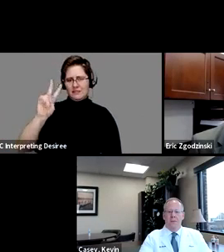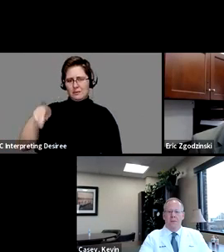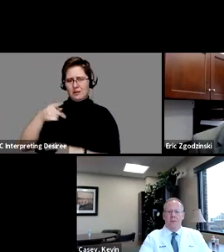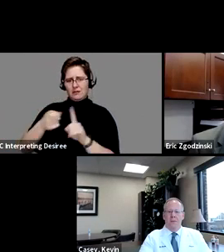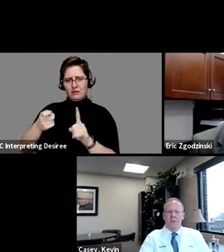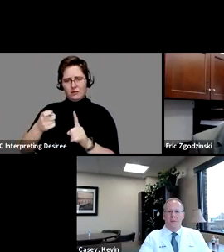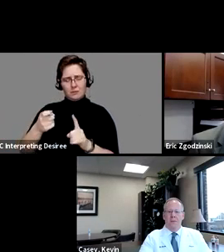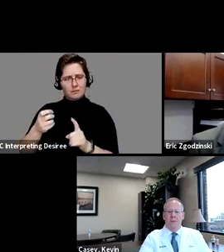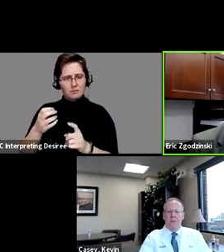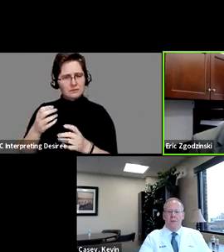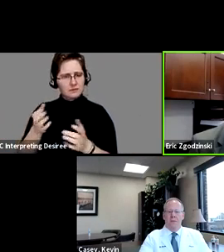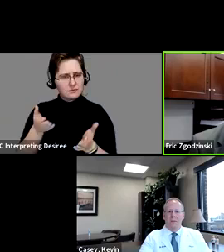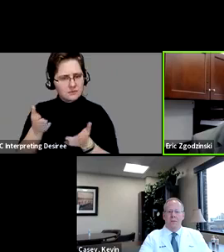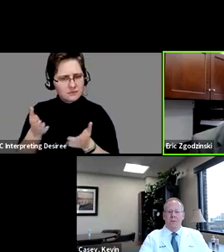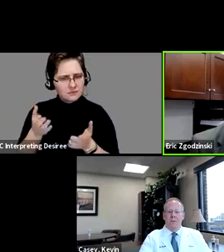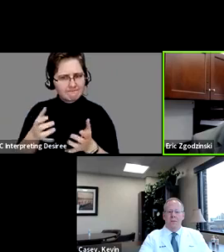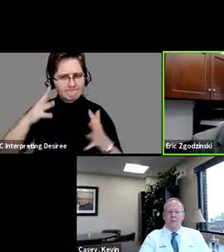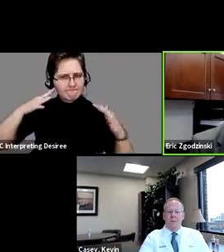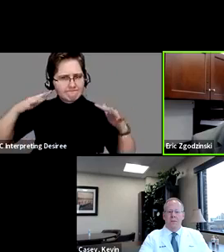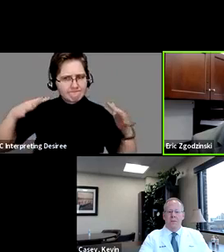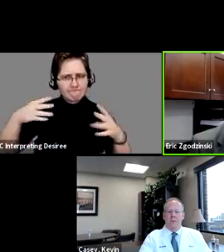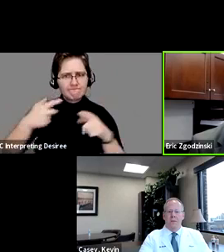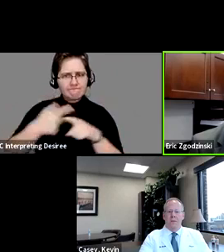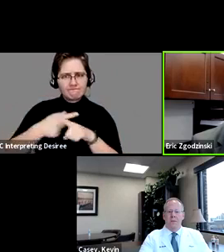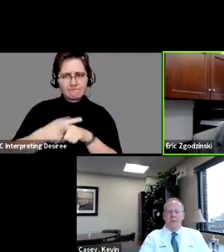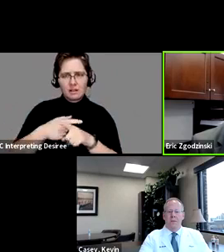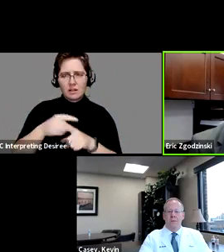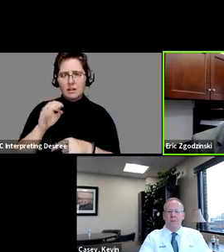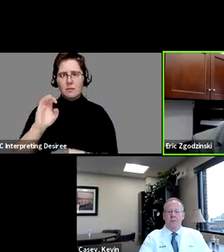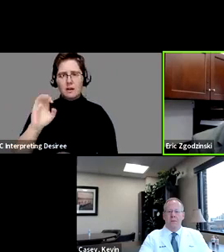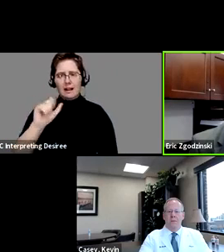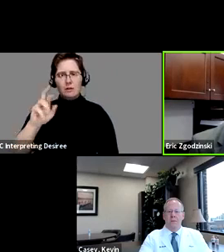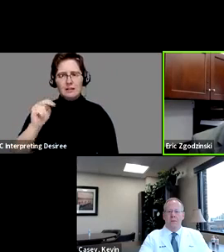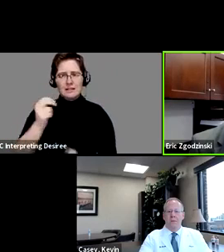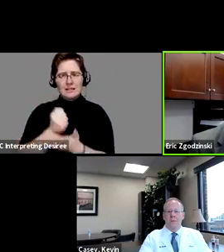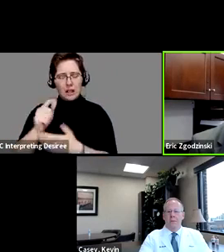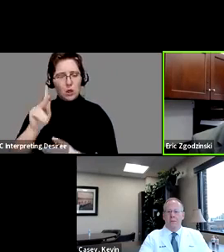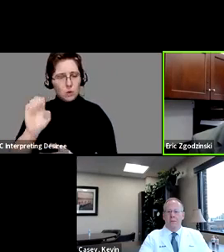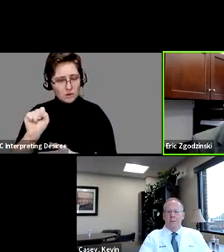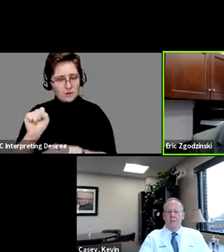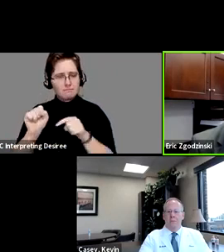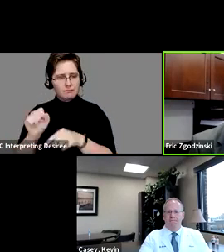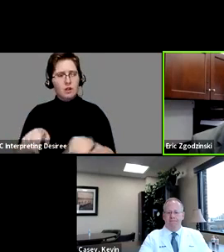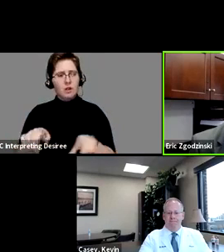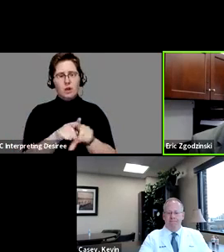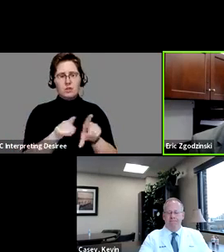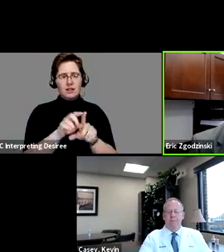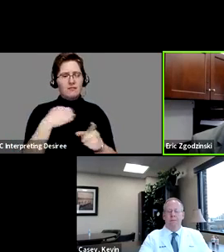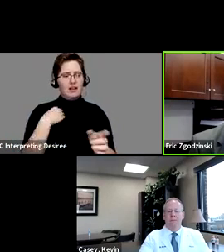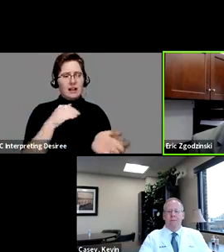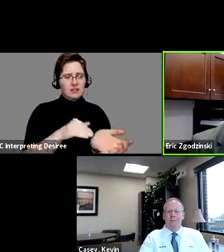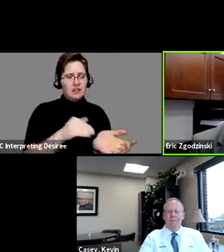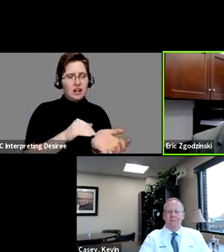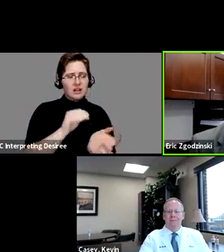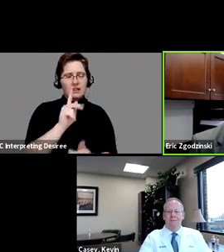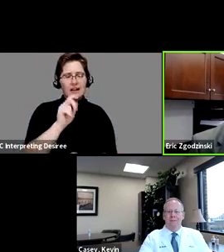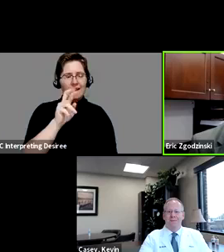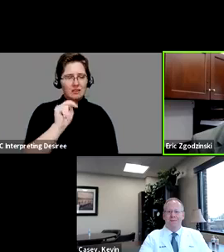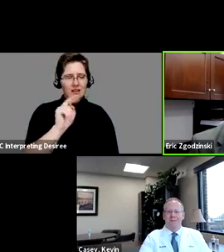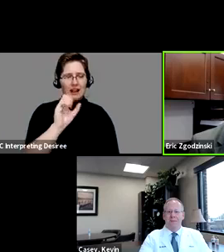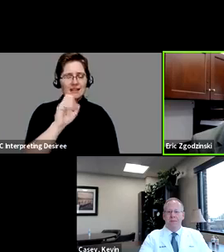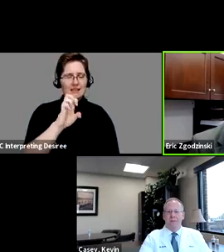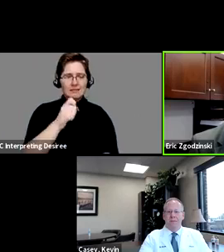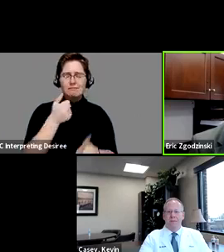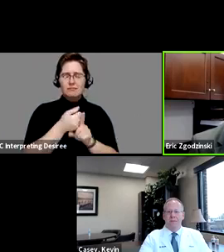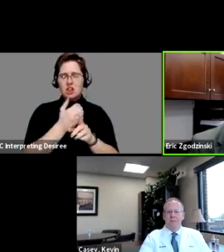Services, Chief of Nursing Officer, Claren St. Luke's. We also have today Dr. Kevin Casey, Chief Clinical Officer, Mercy